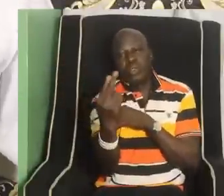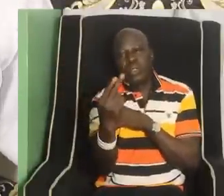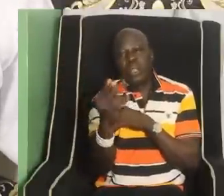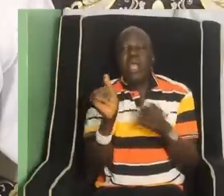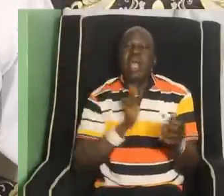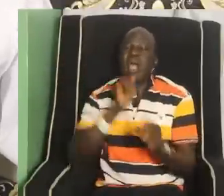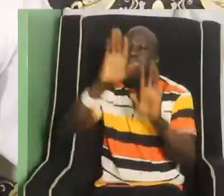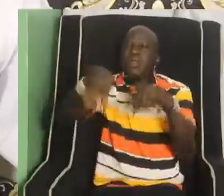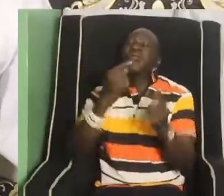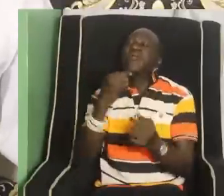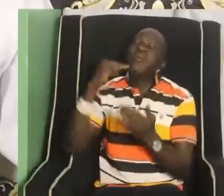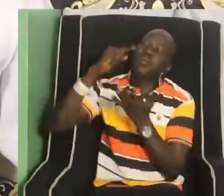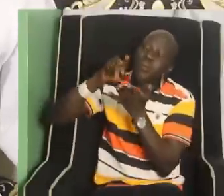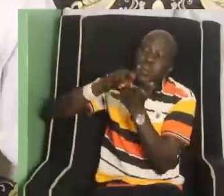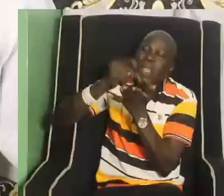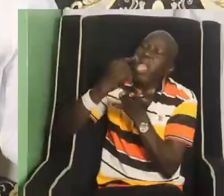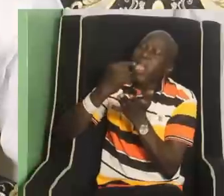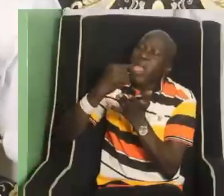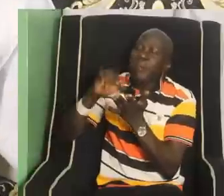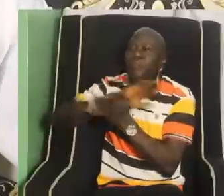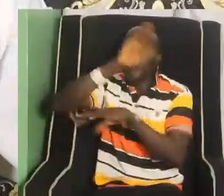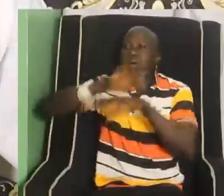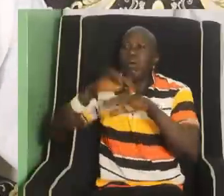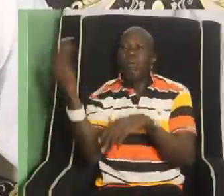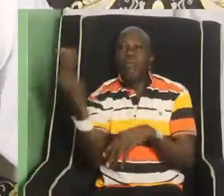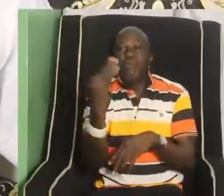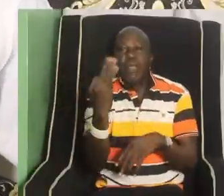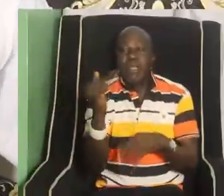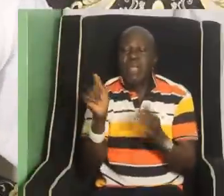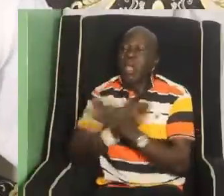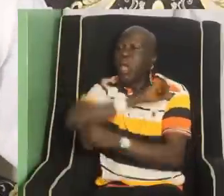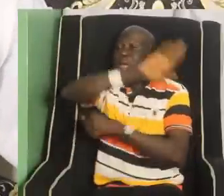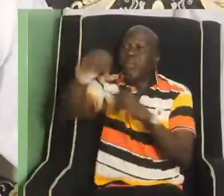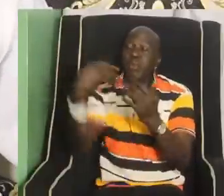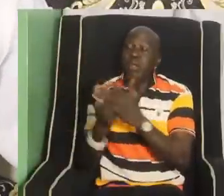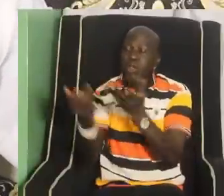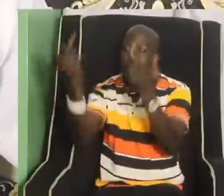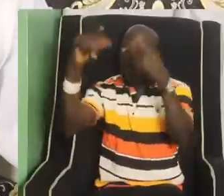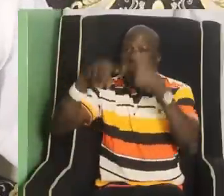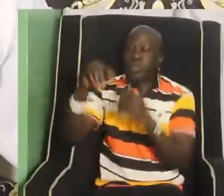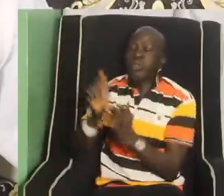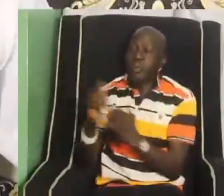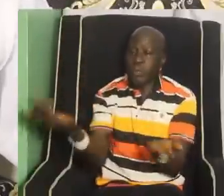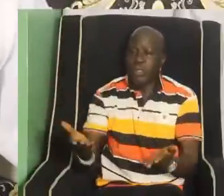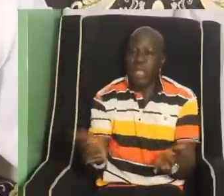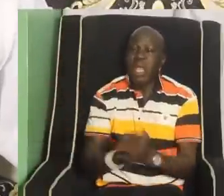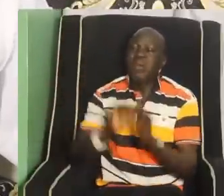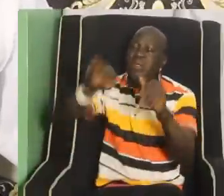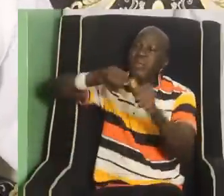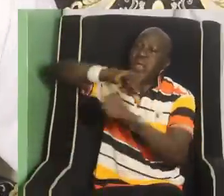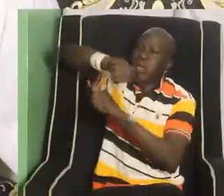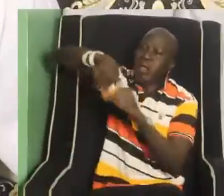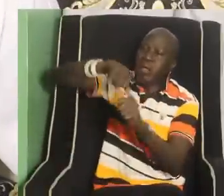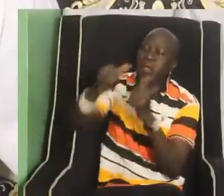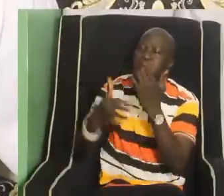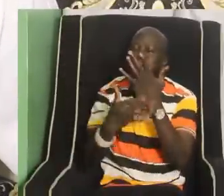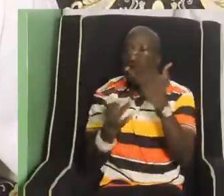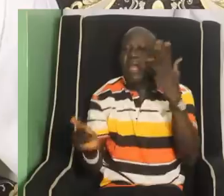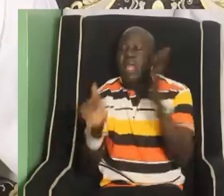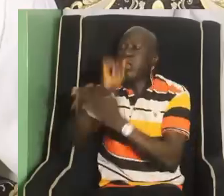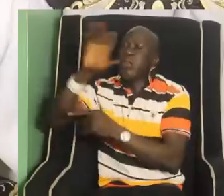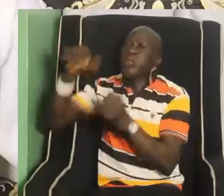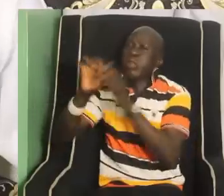Thursday, my following. I'll give you honey. Baba, the Friday. On Friday, everybody is present. My follow. I'll give you all. I feel